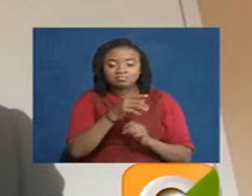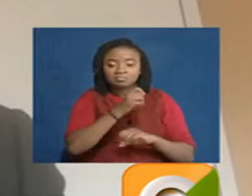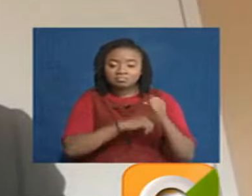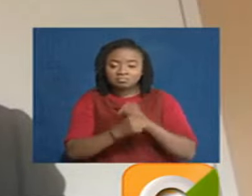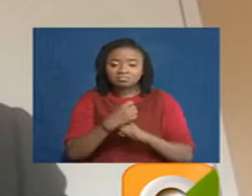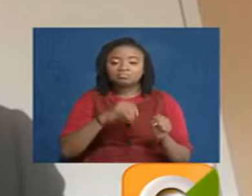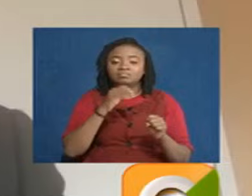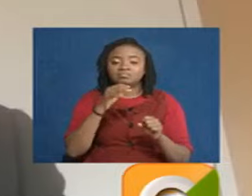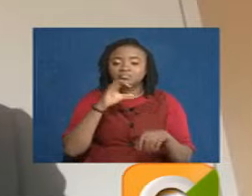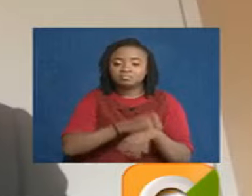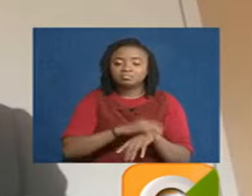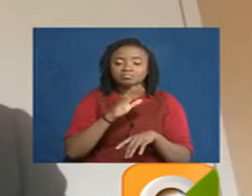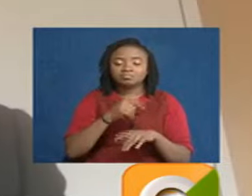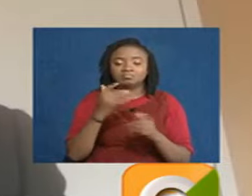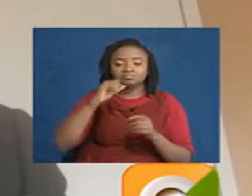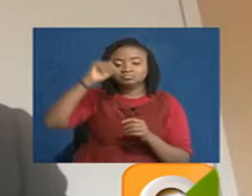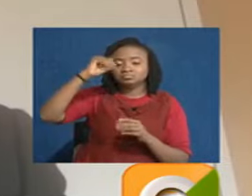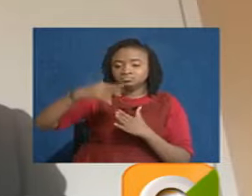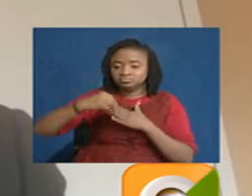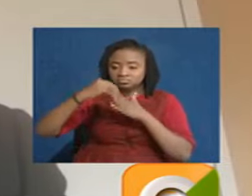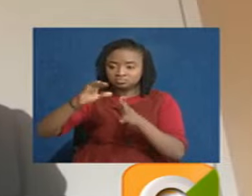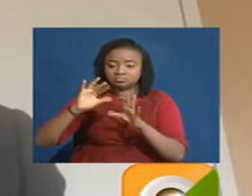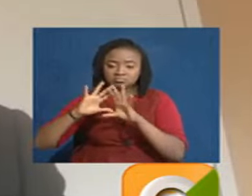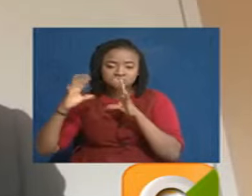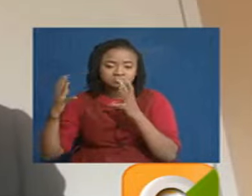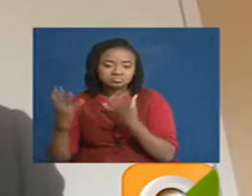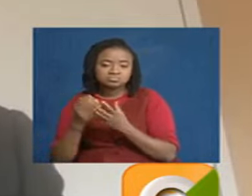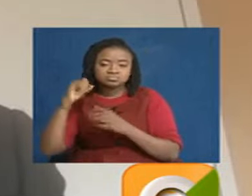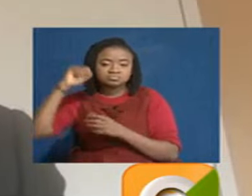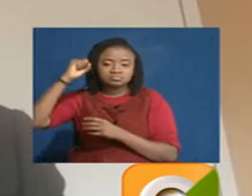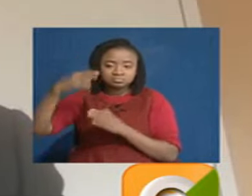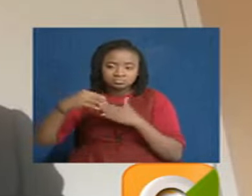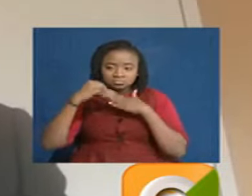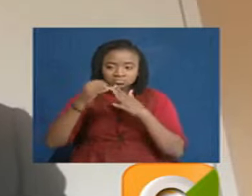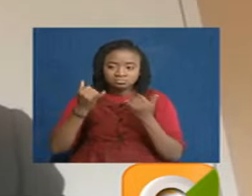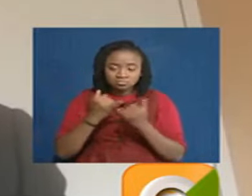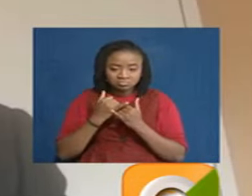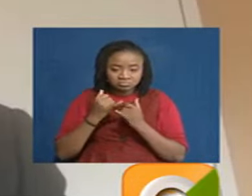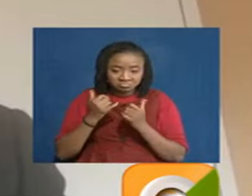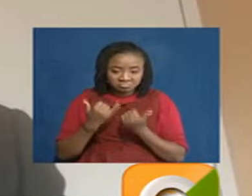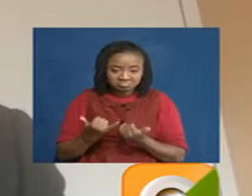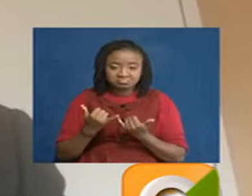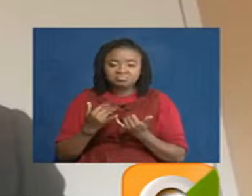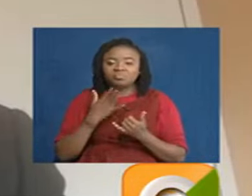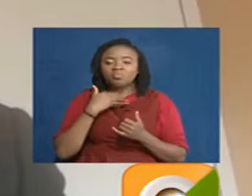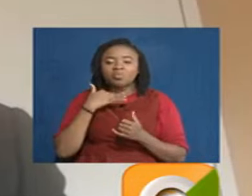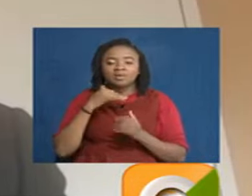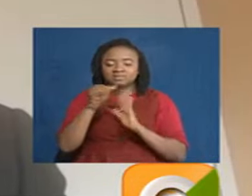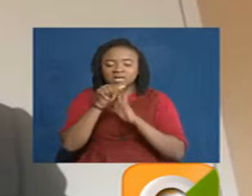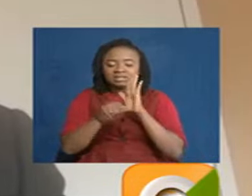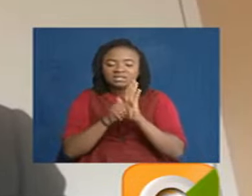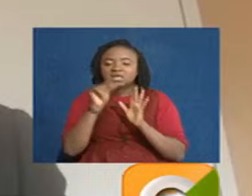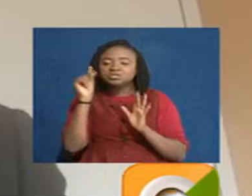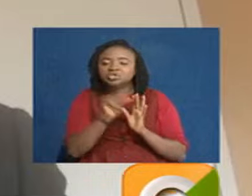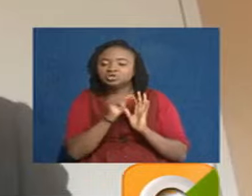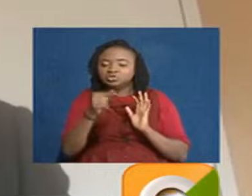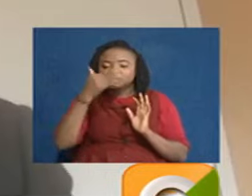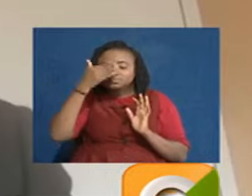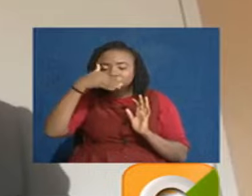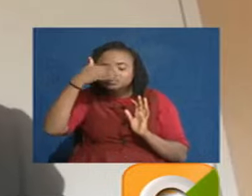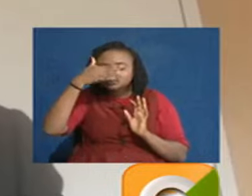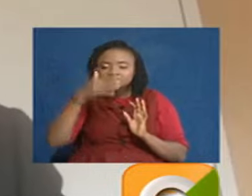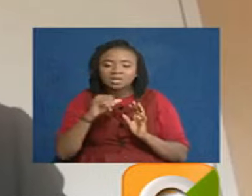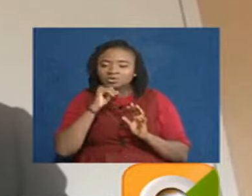political leaders. But worldwide, political leaders are more interested in narrow and short-sighted agendas. We have lost